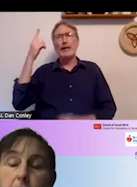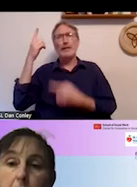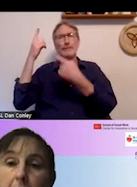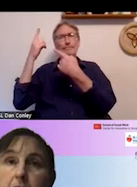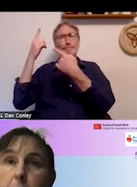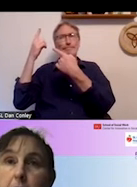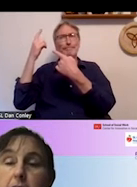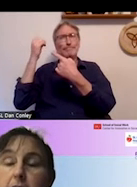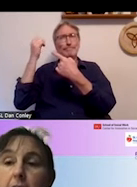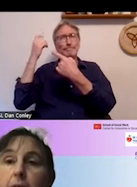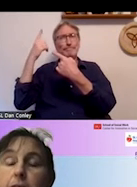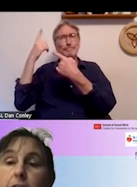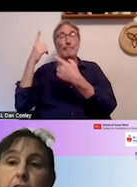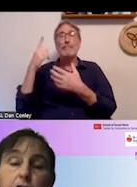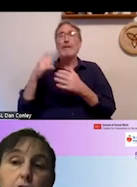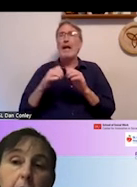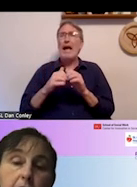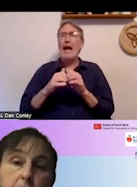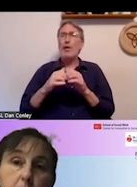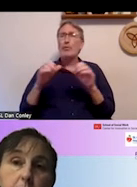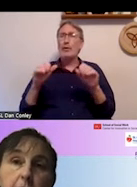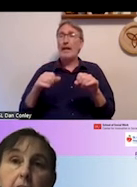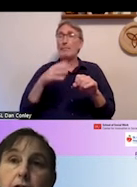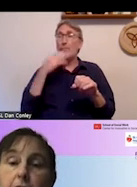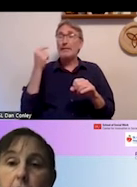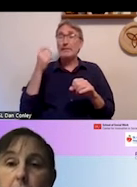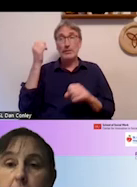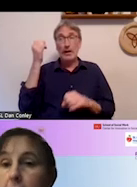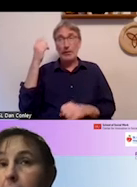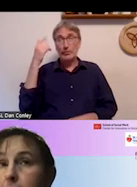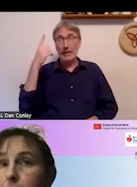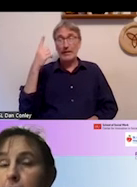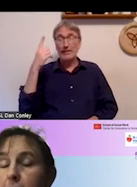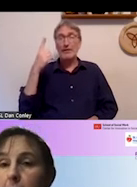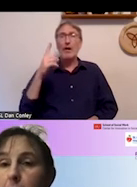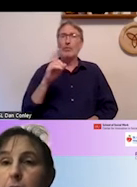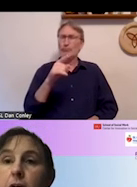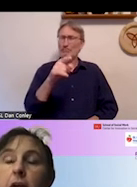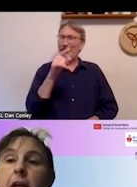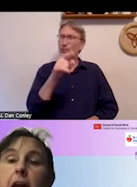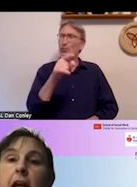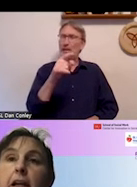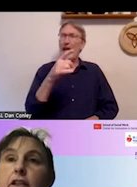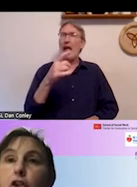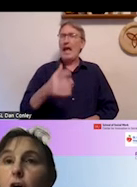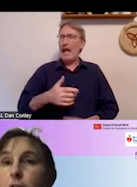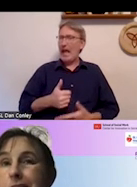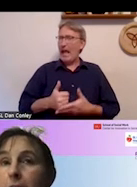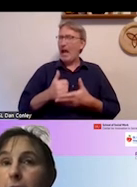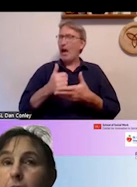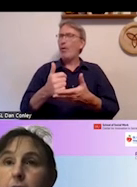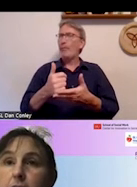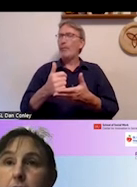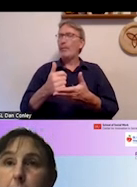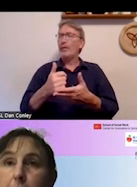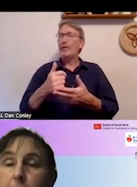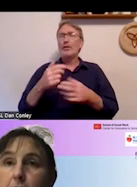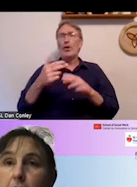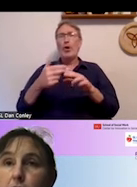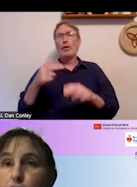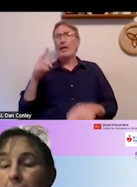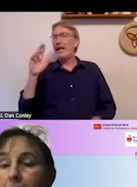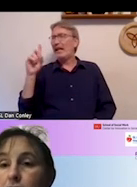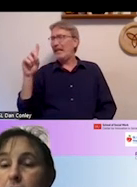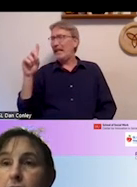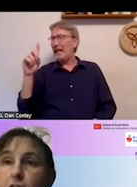are ways to maximize that, this is a great tool that I found that is very helpful. And it's called DIVE. It's simply